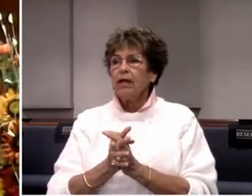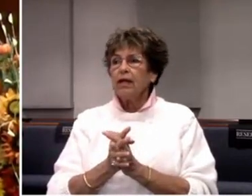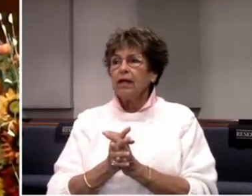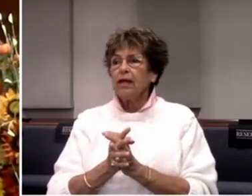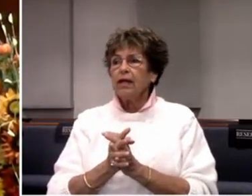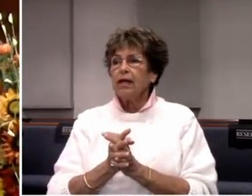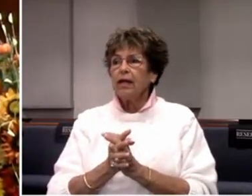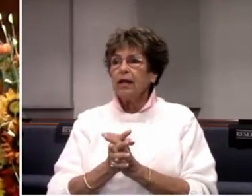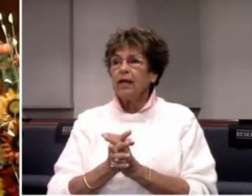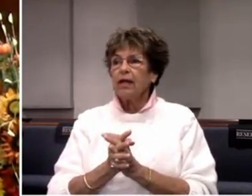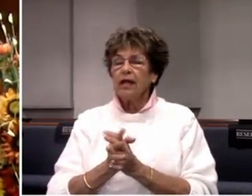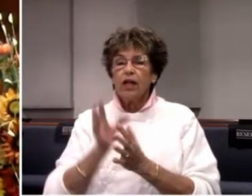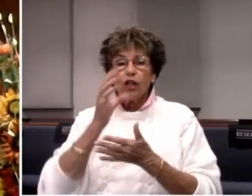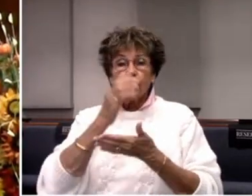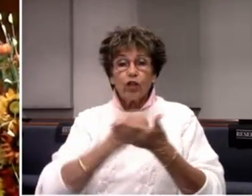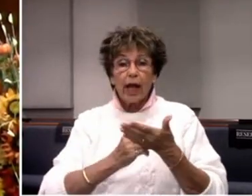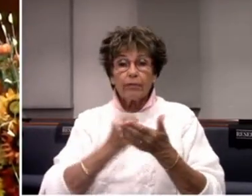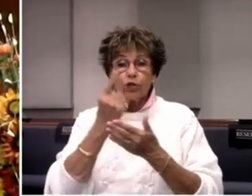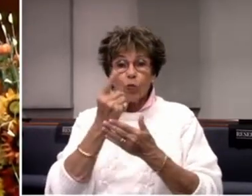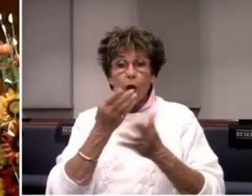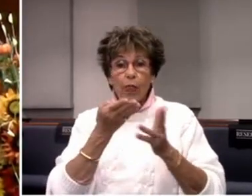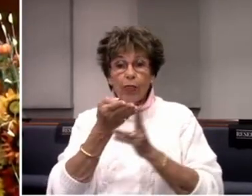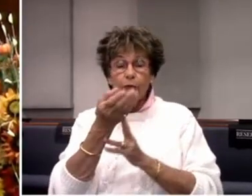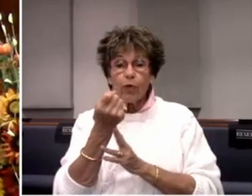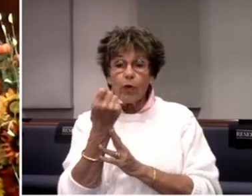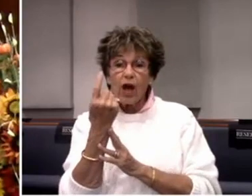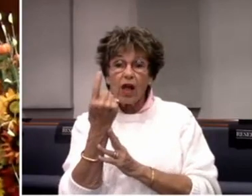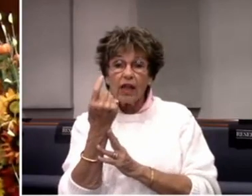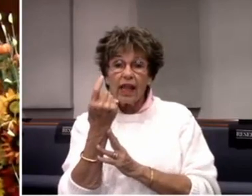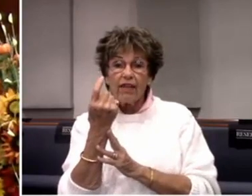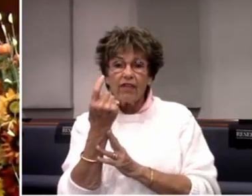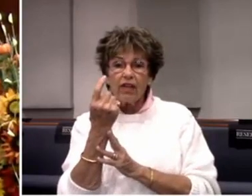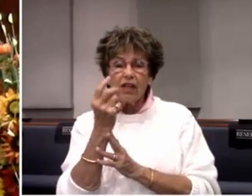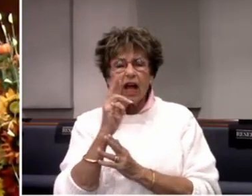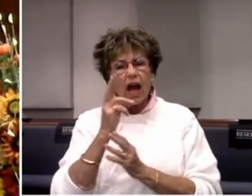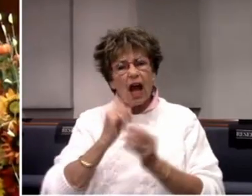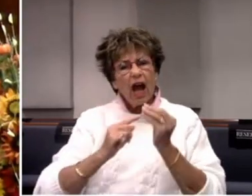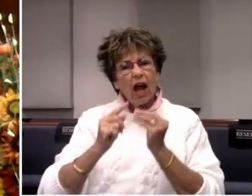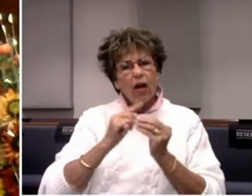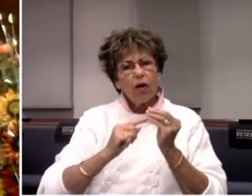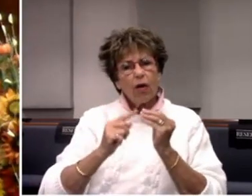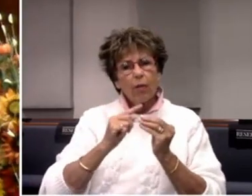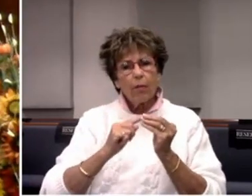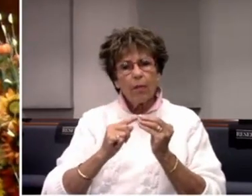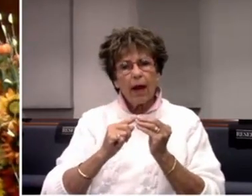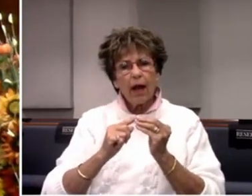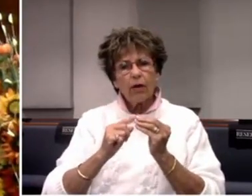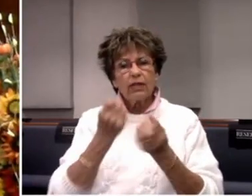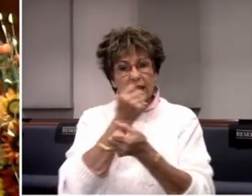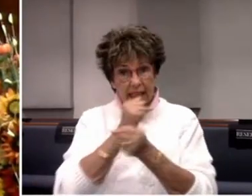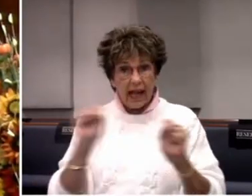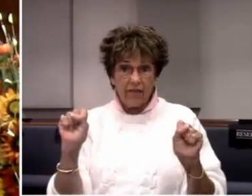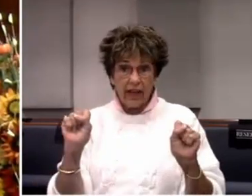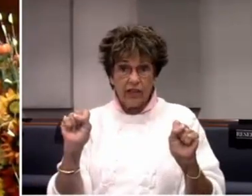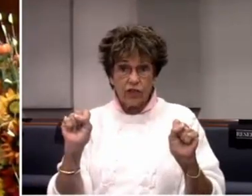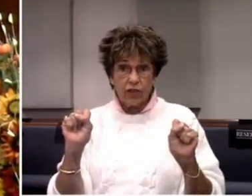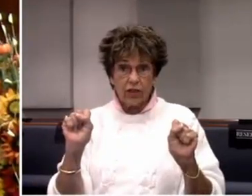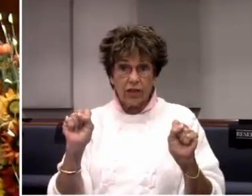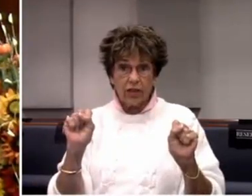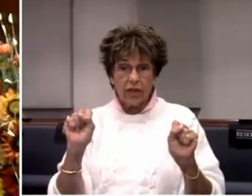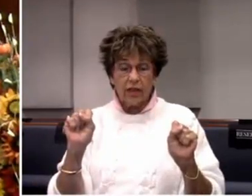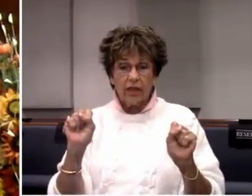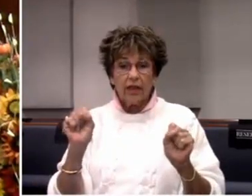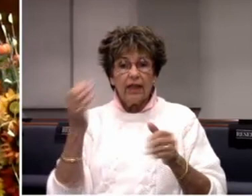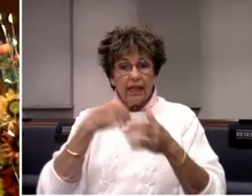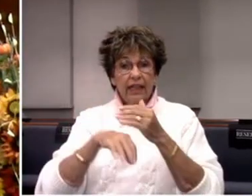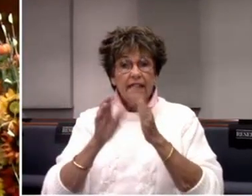that chapters 1 to 11 deal with the doctrine of justification, or our salvation and our standing in the